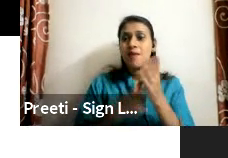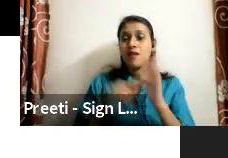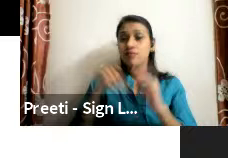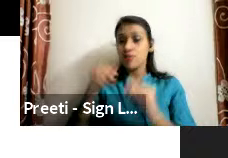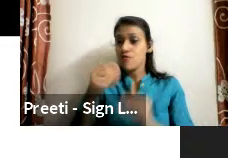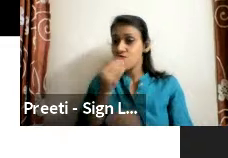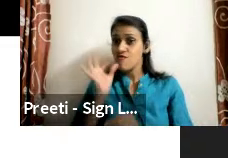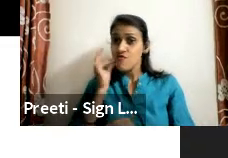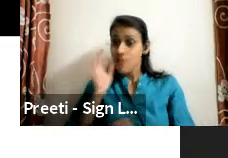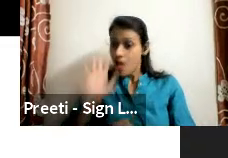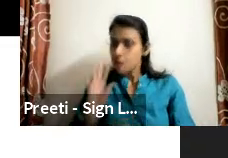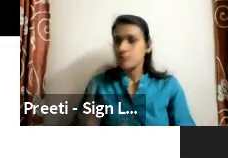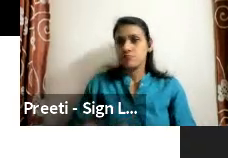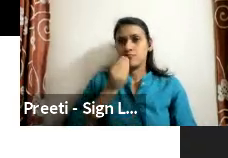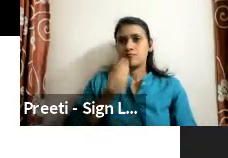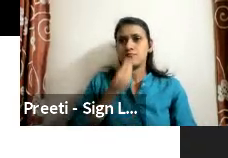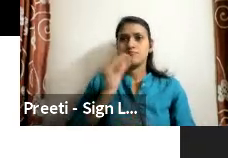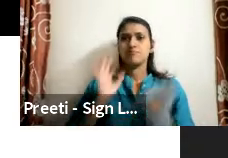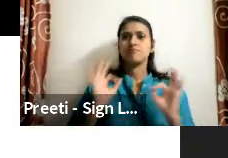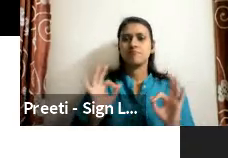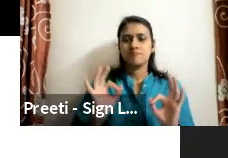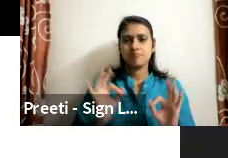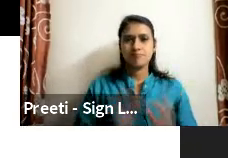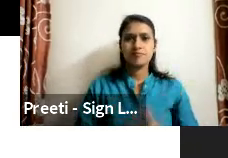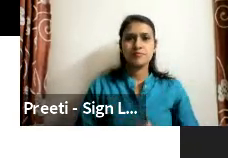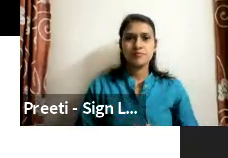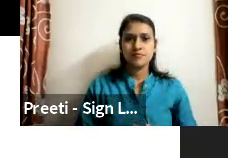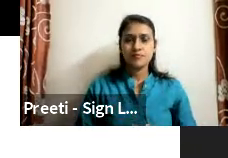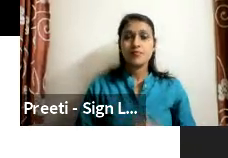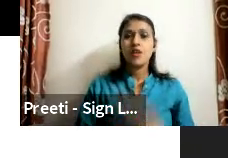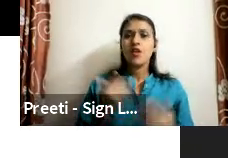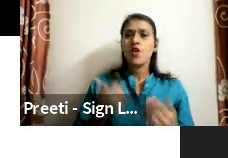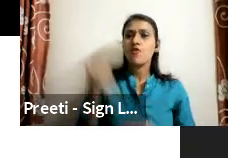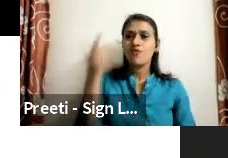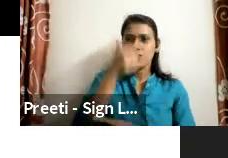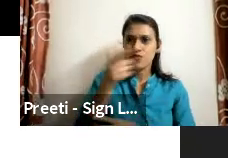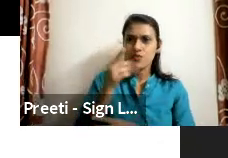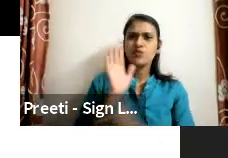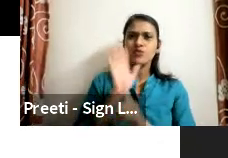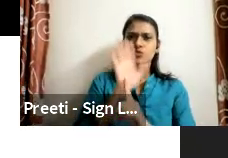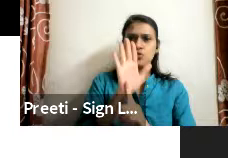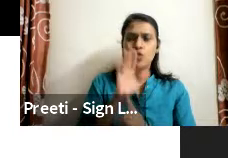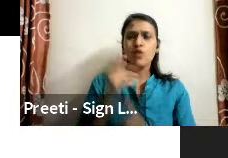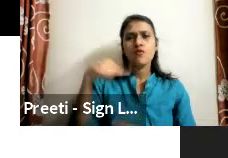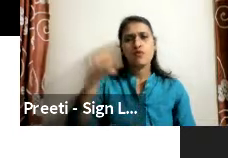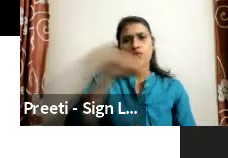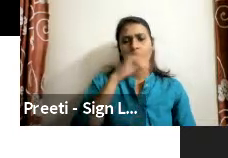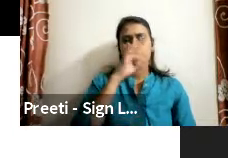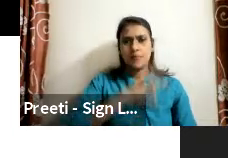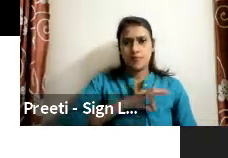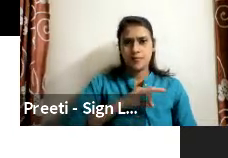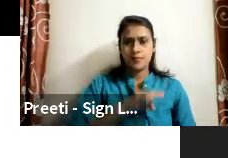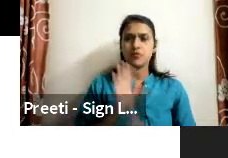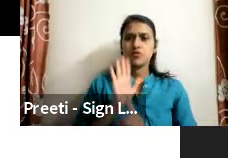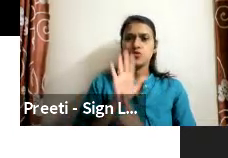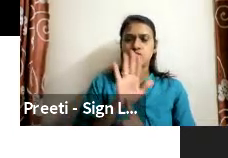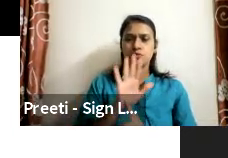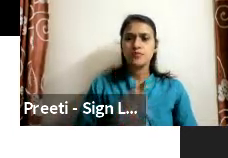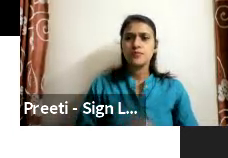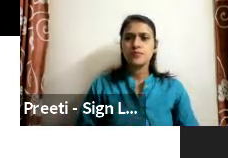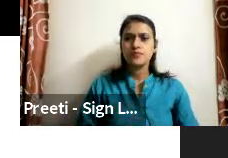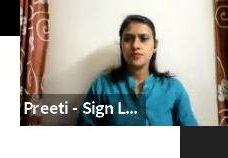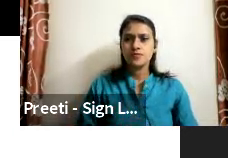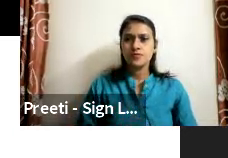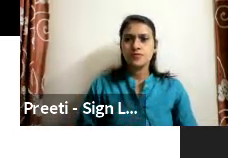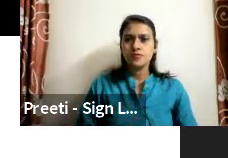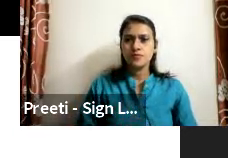There's something which I would like to, we have a video also for your benefit, which would be shared along